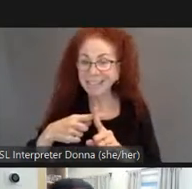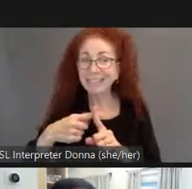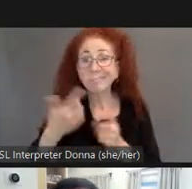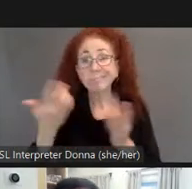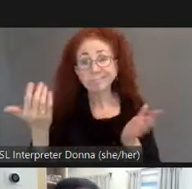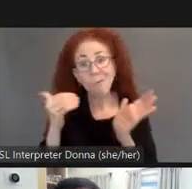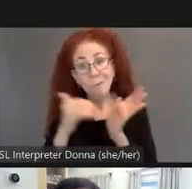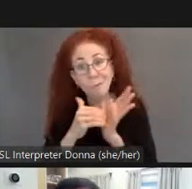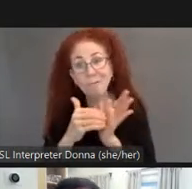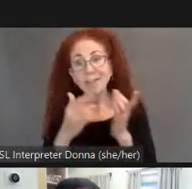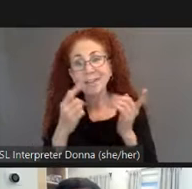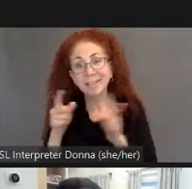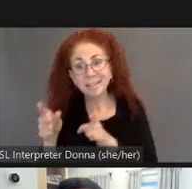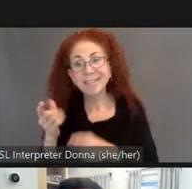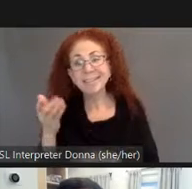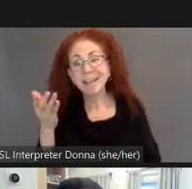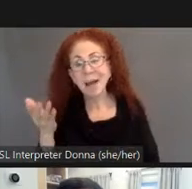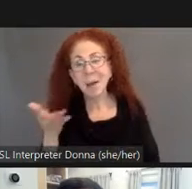oftentimes